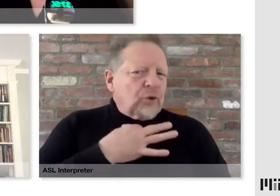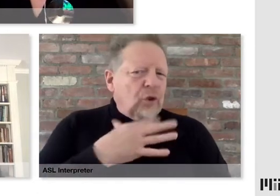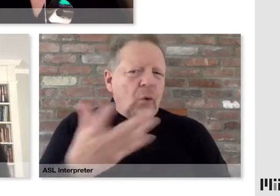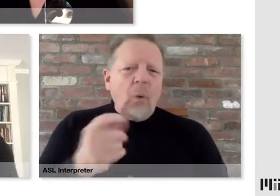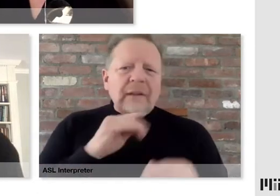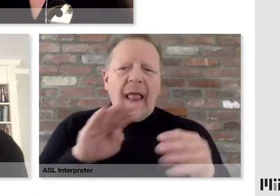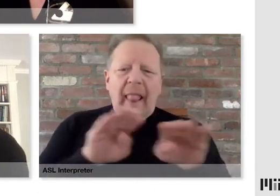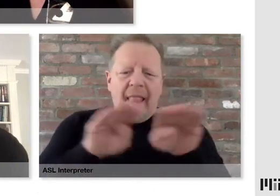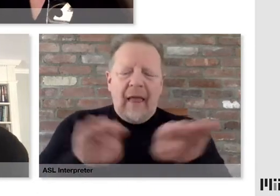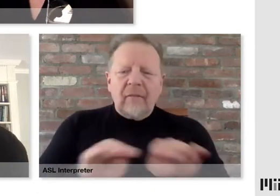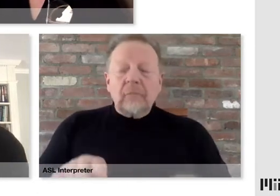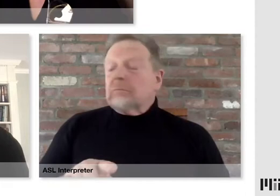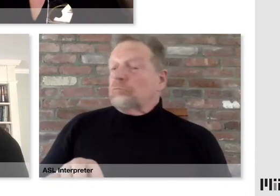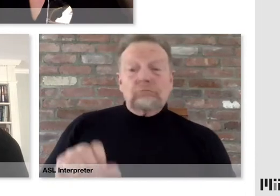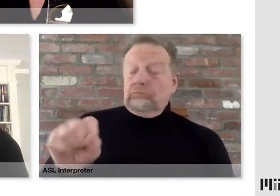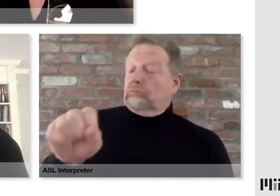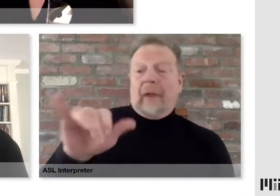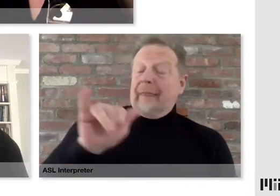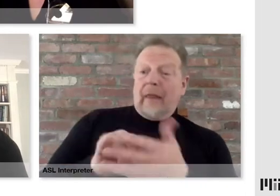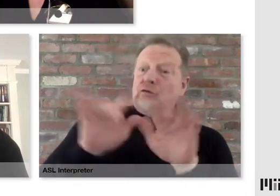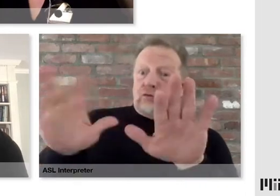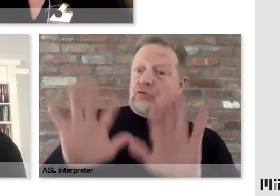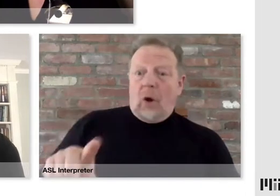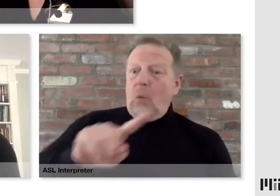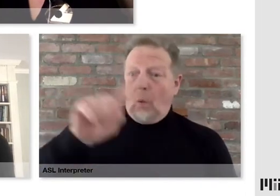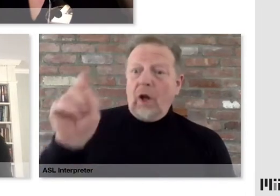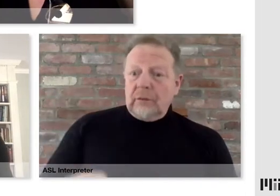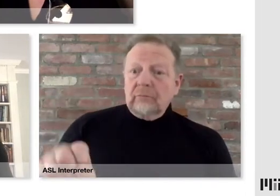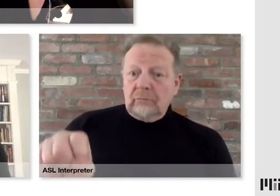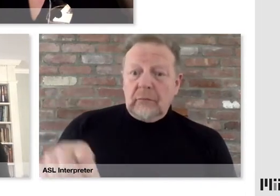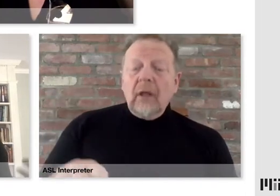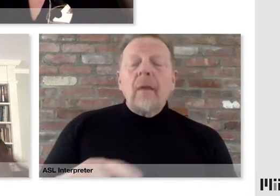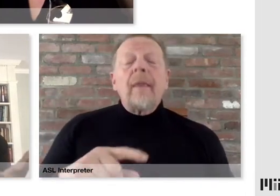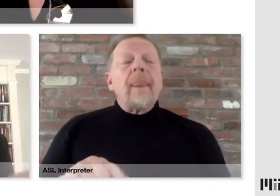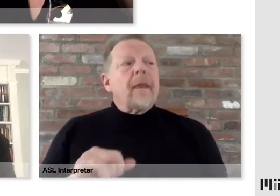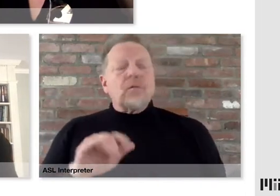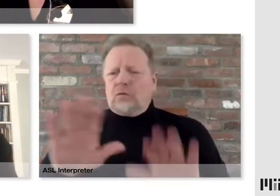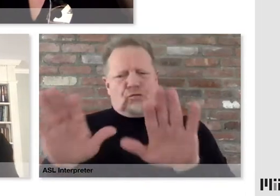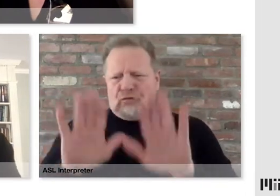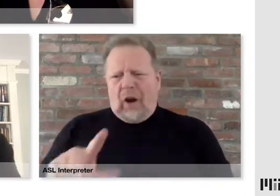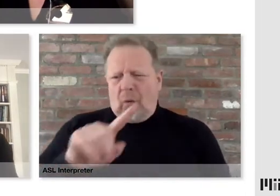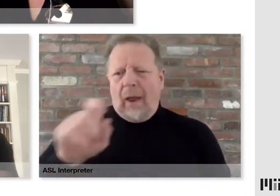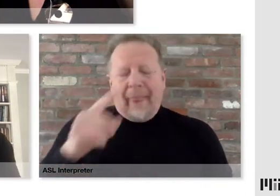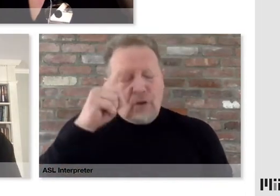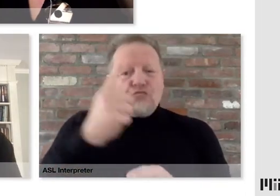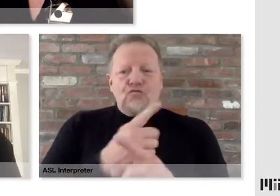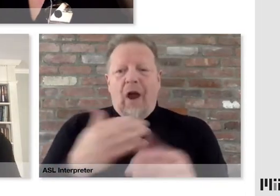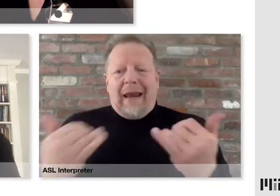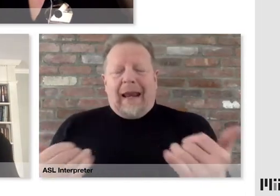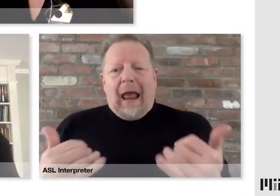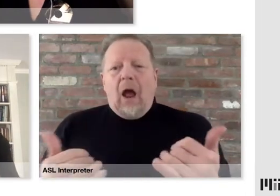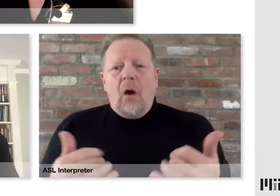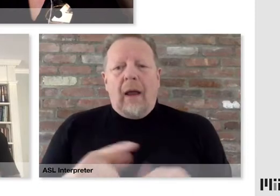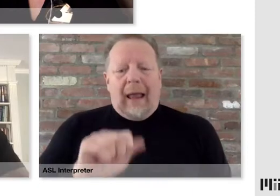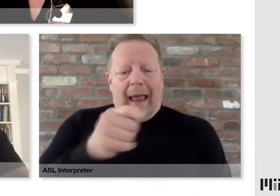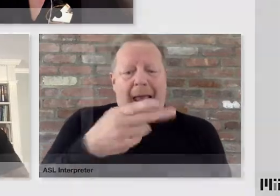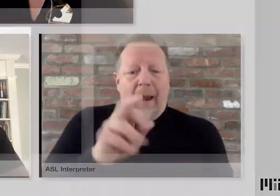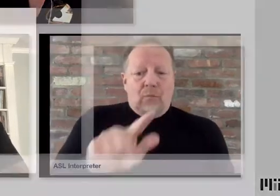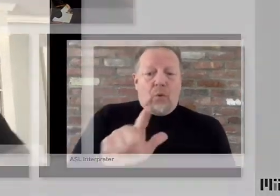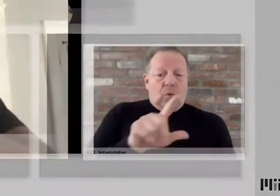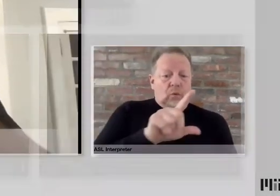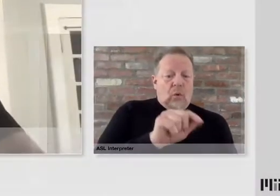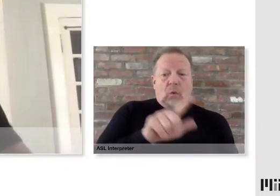No, great question. All the stuff. Yeah. Mm-hmm. Go ahead. Well, great question. And I think now, as of April 2021, I mean, I